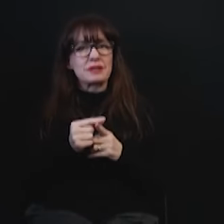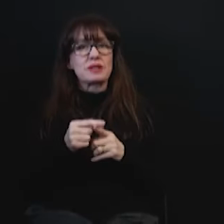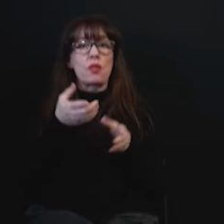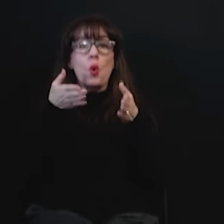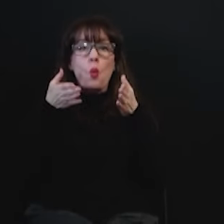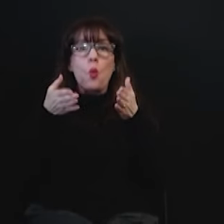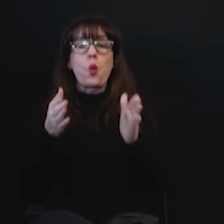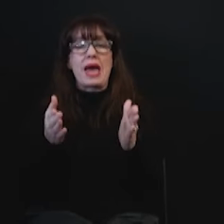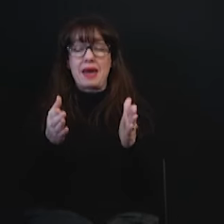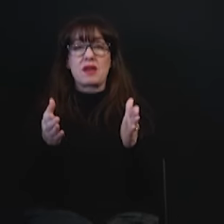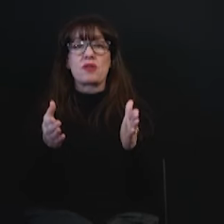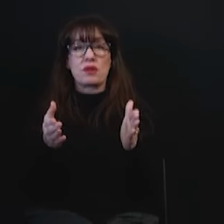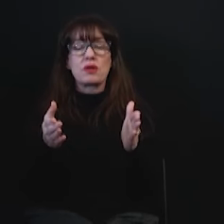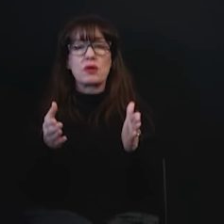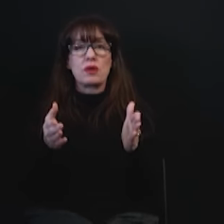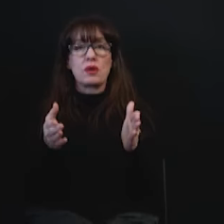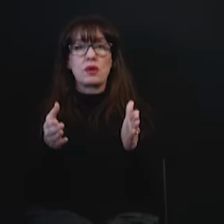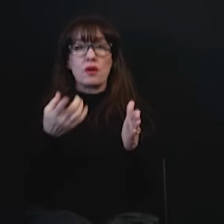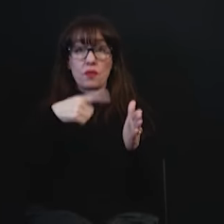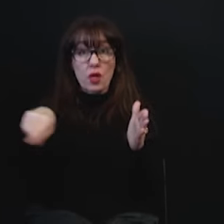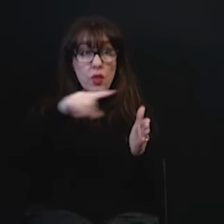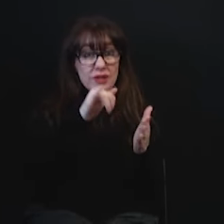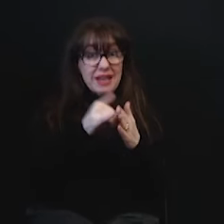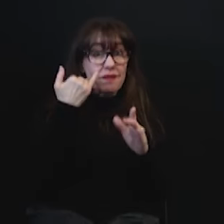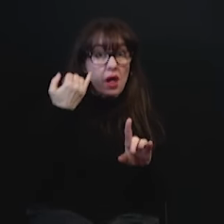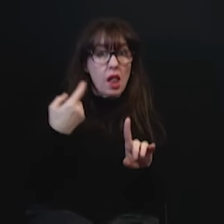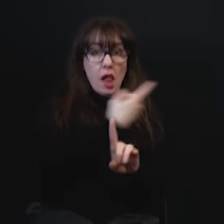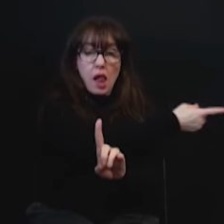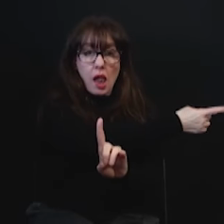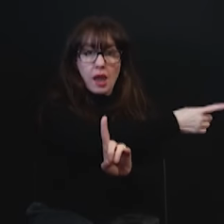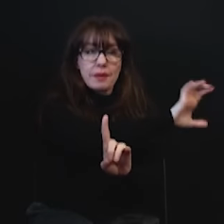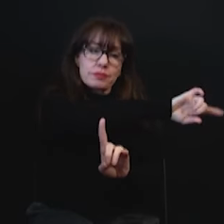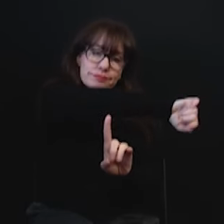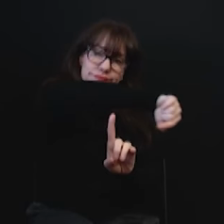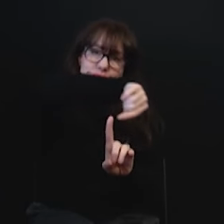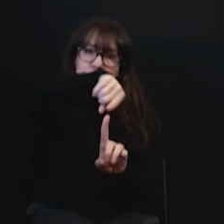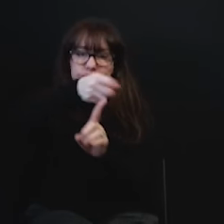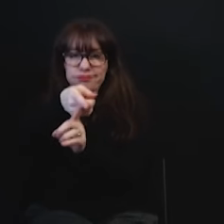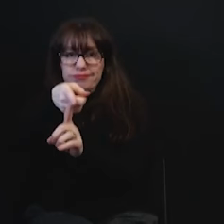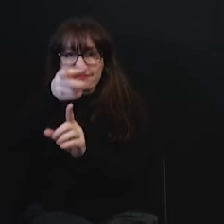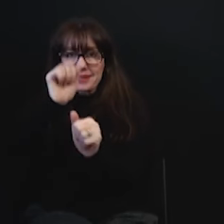way to those who go astray.